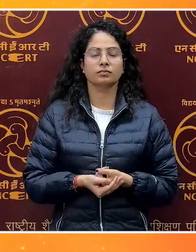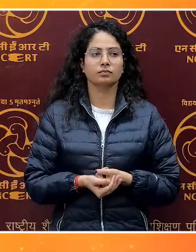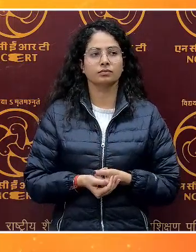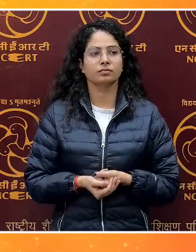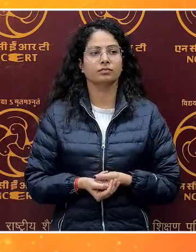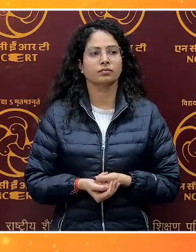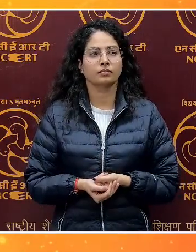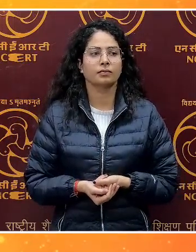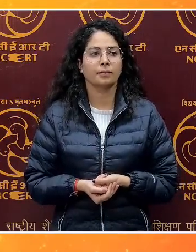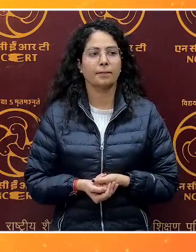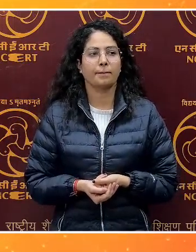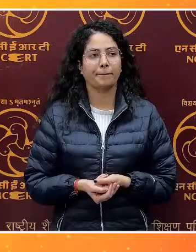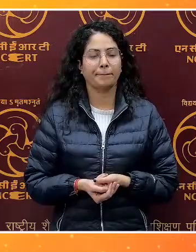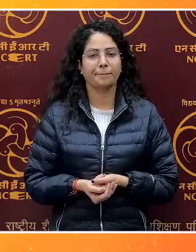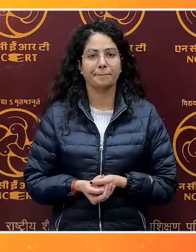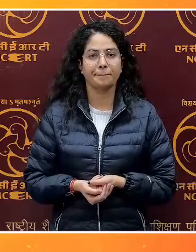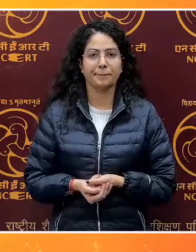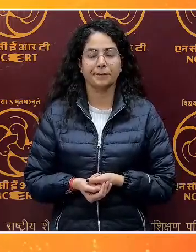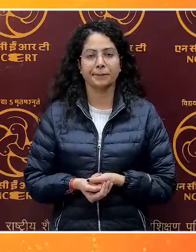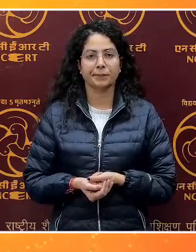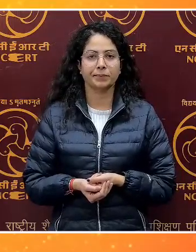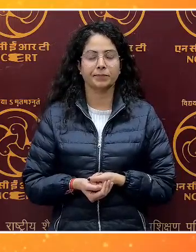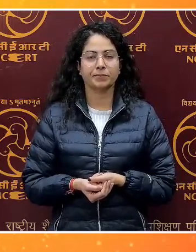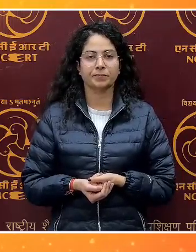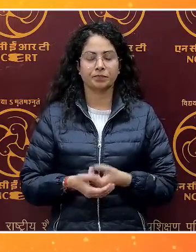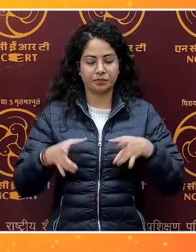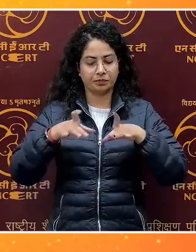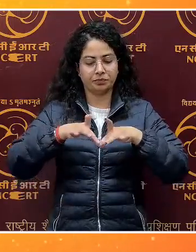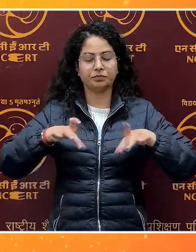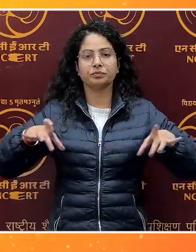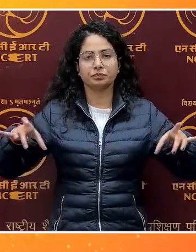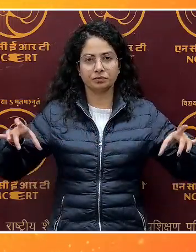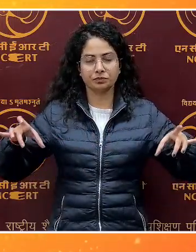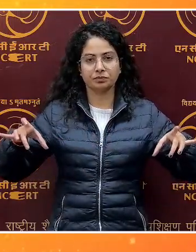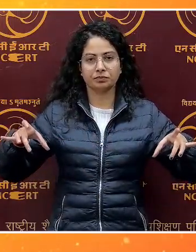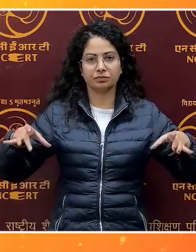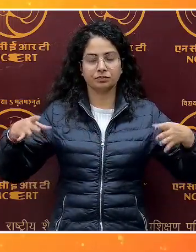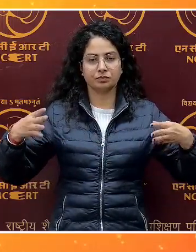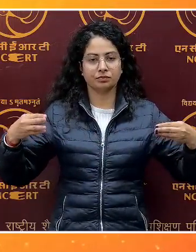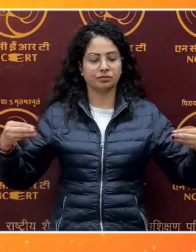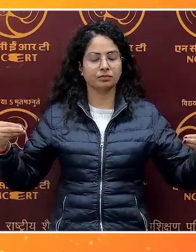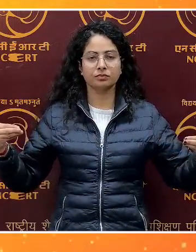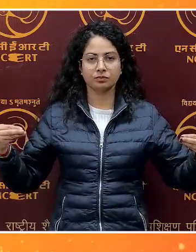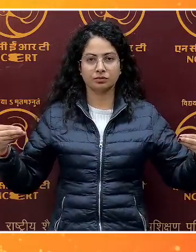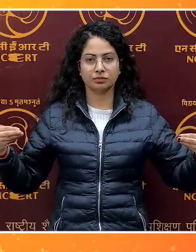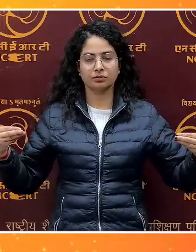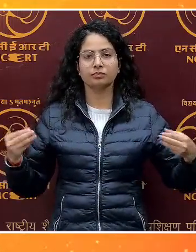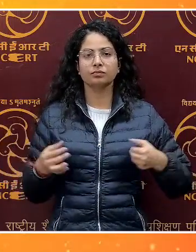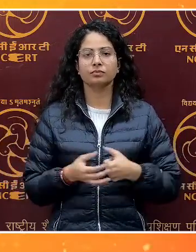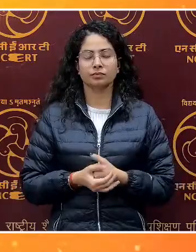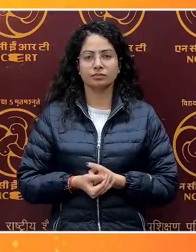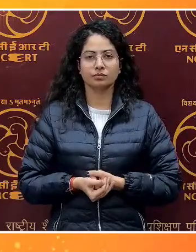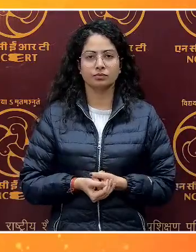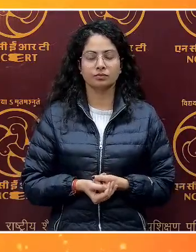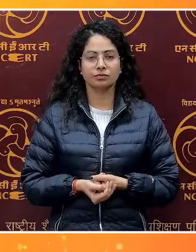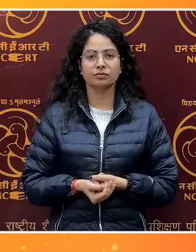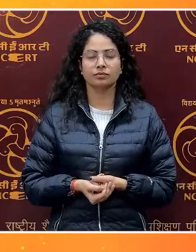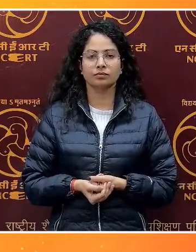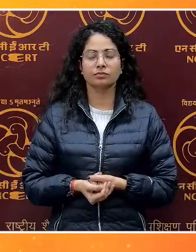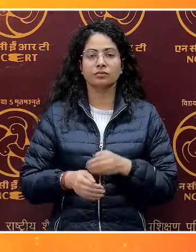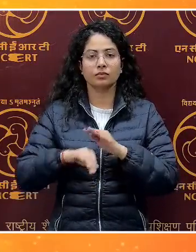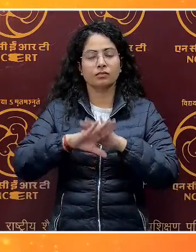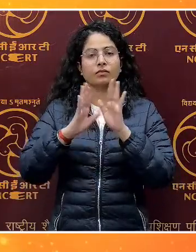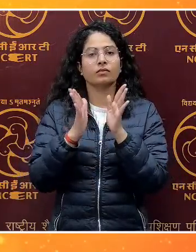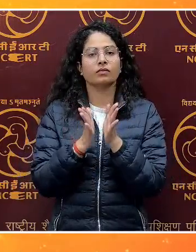to understand. See here, this is the cylinder, Right. and these are the two cones. Okay, children, and the